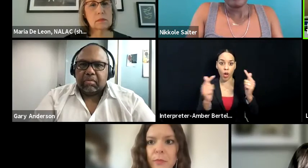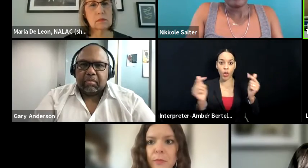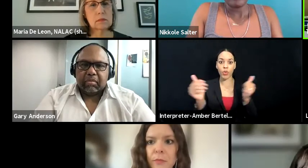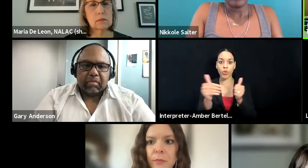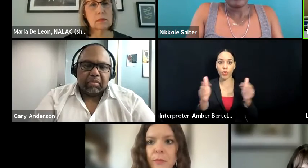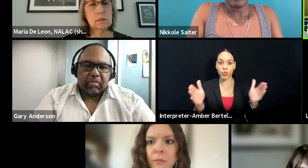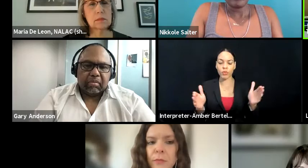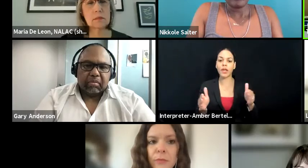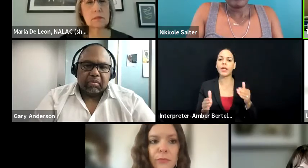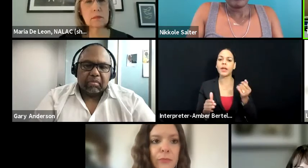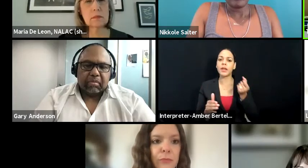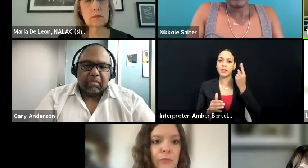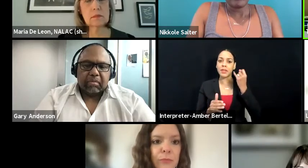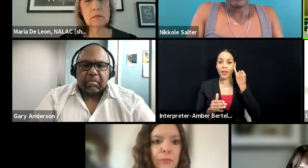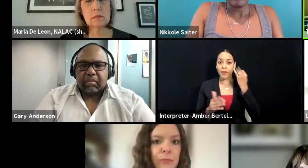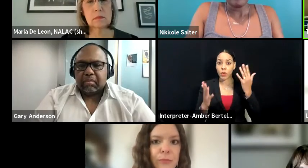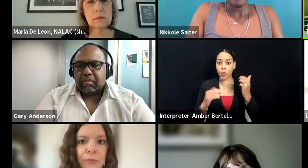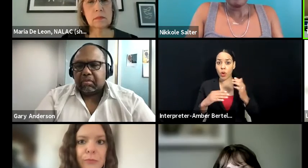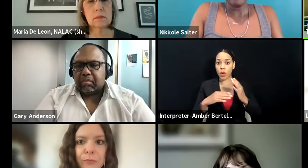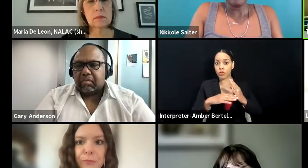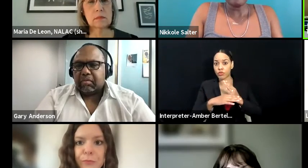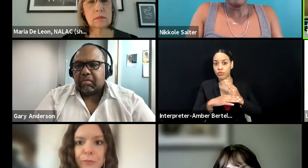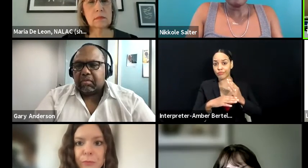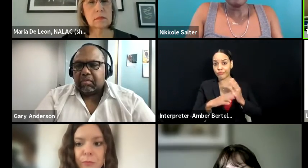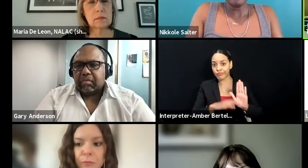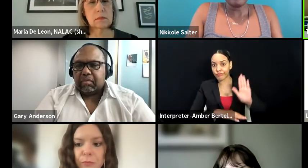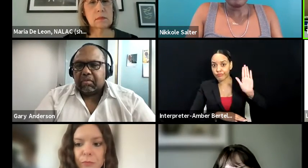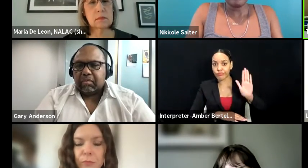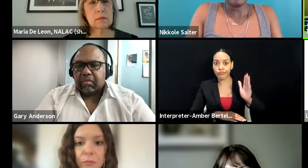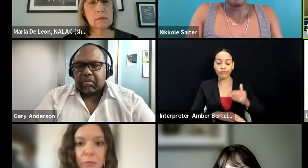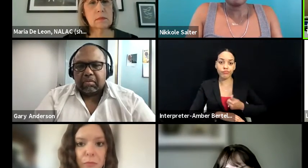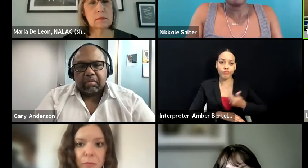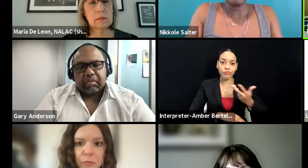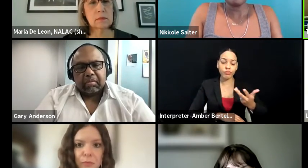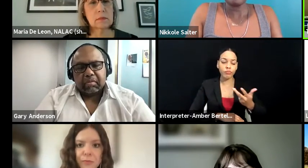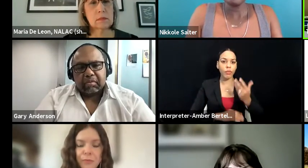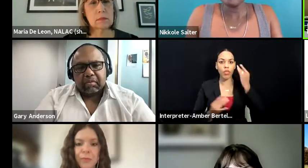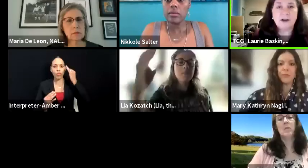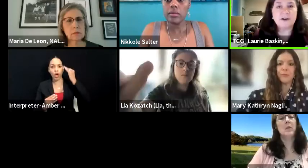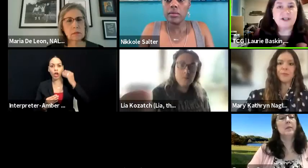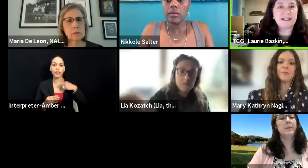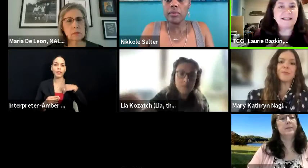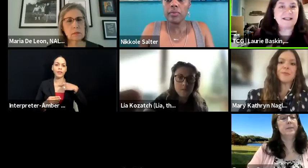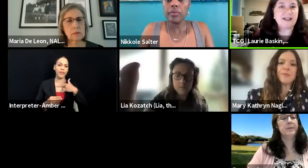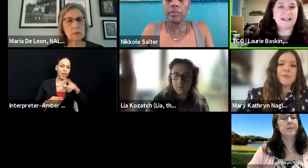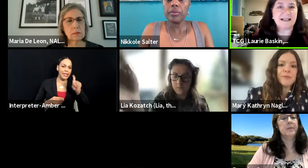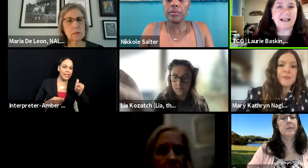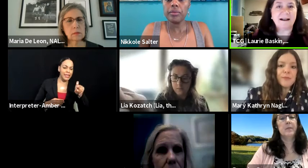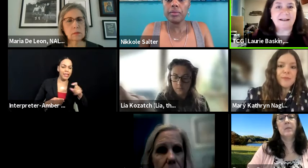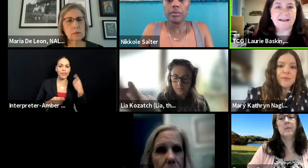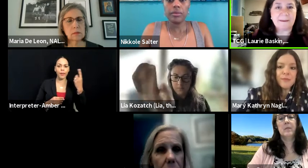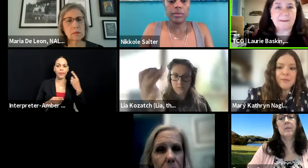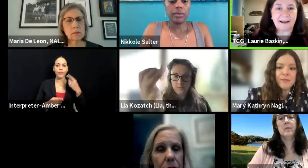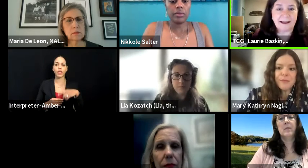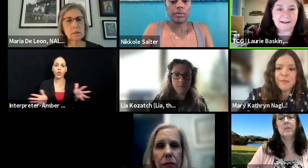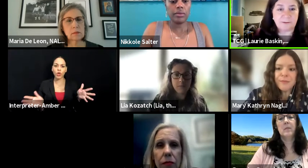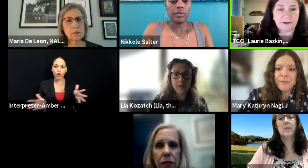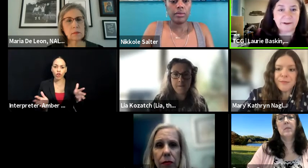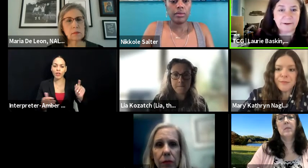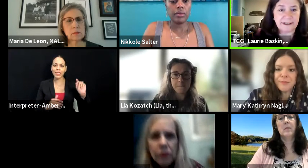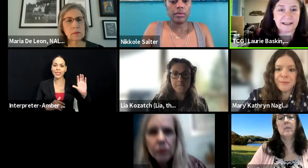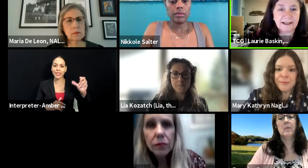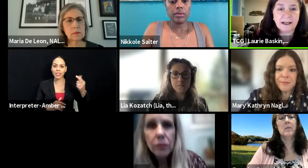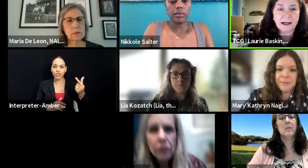you want to share a thought, a need from the field, urge TCG to take on something as